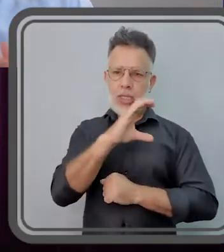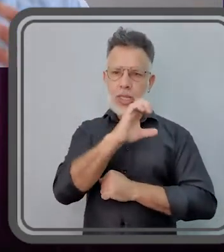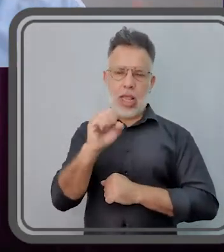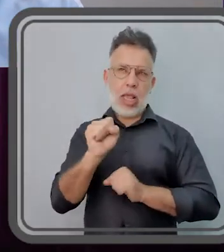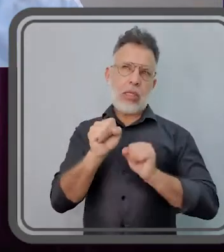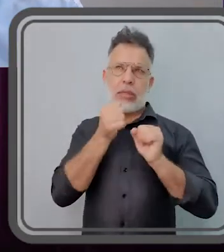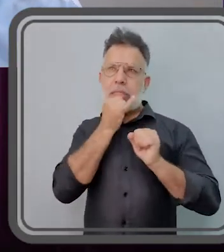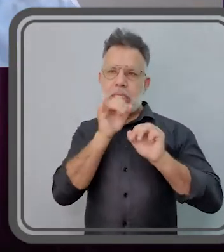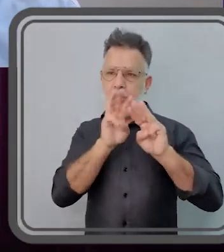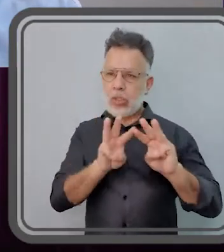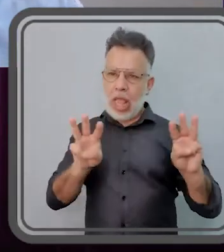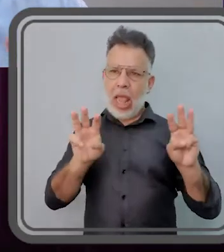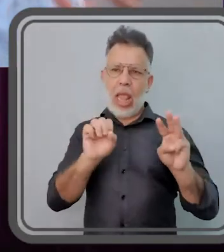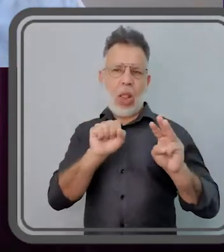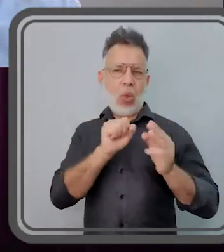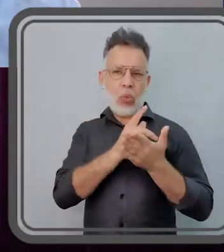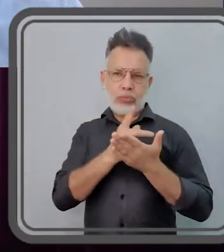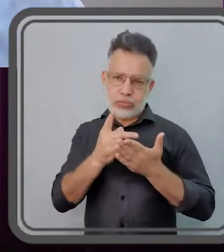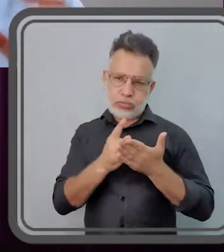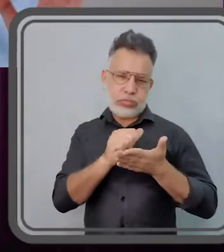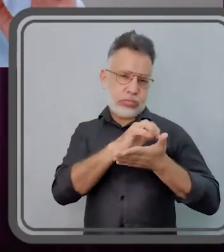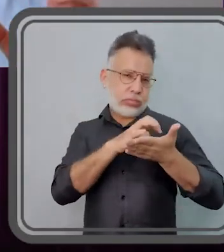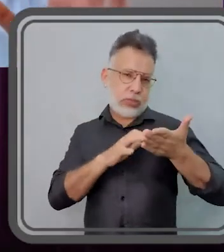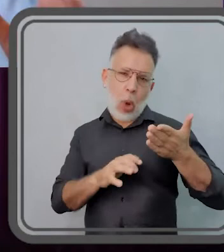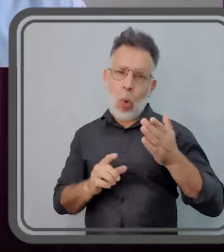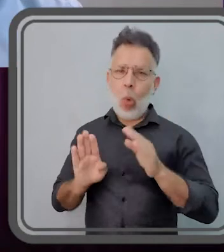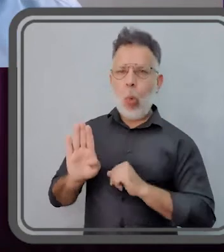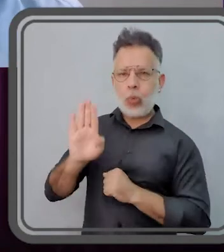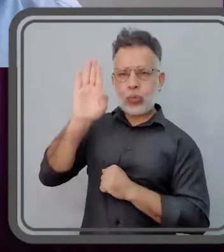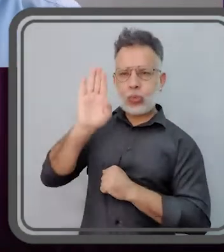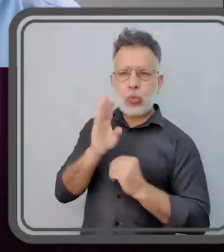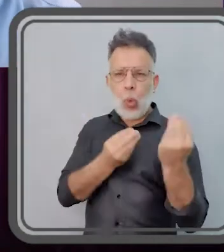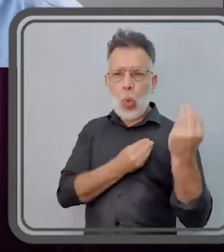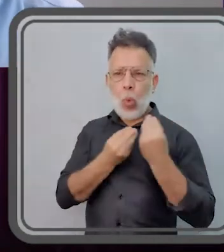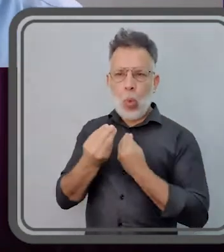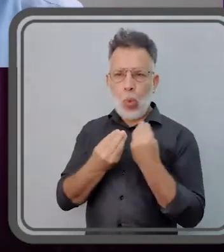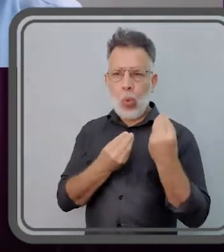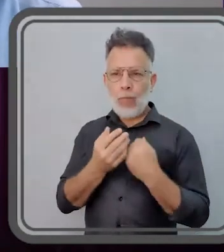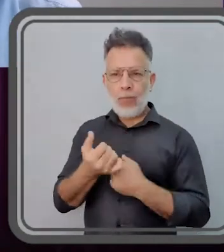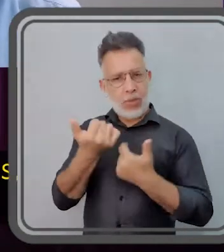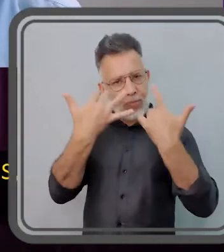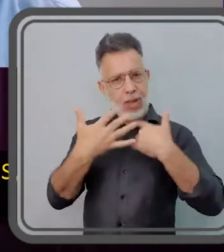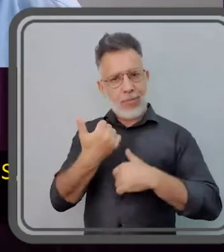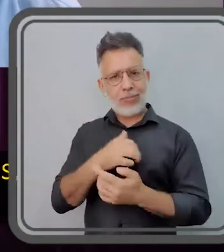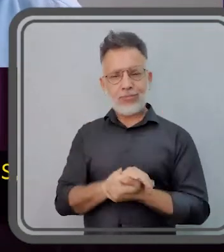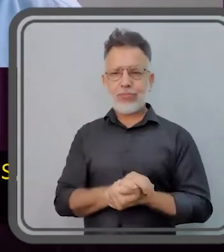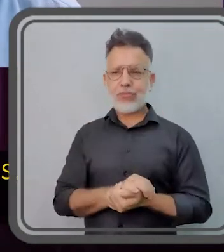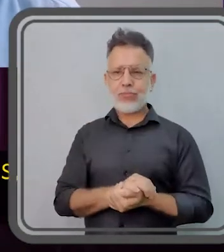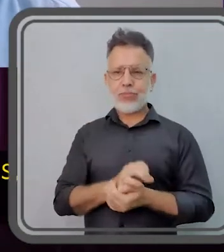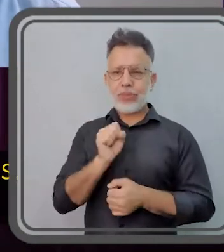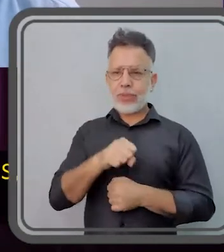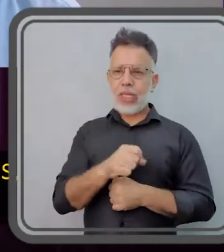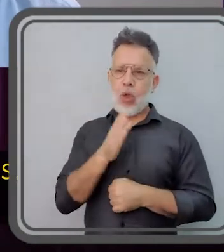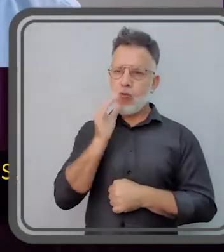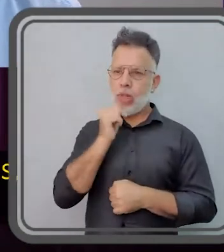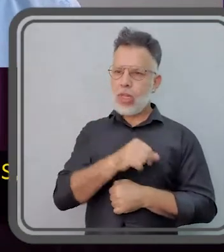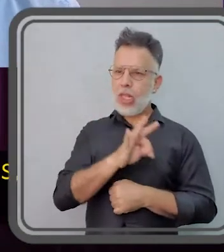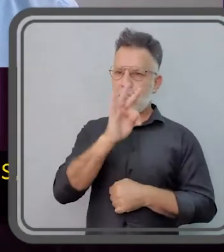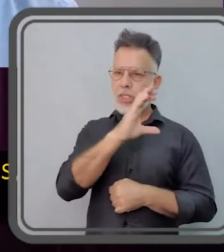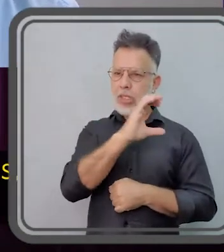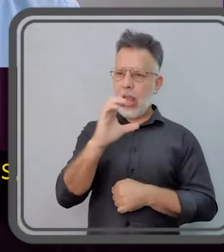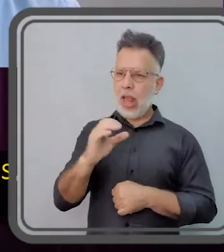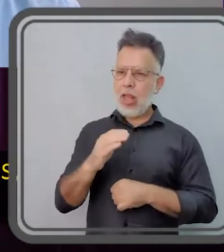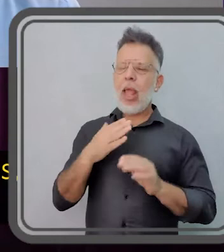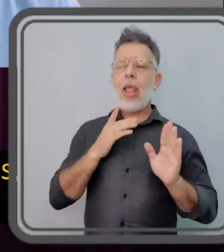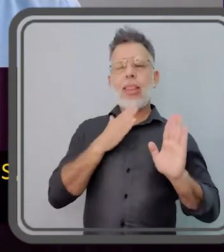there any application process? How to apply? Can you comment on those, please? Sure. So to be a TCS employee, it's a